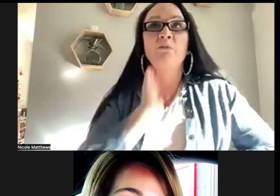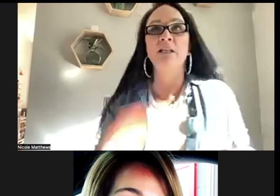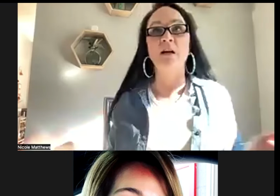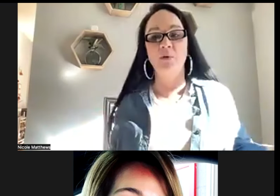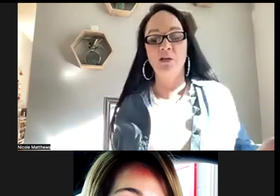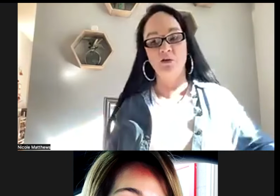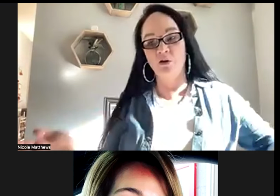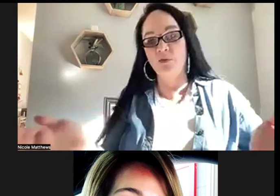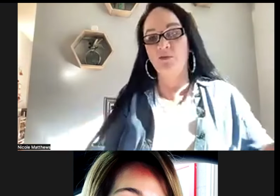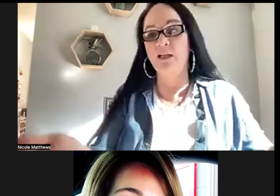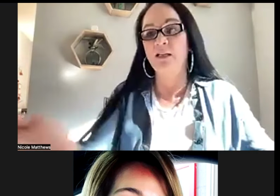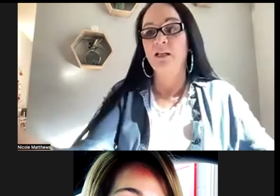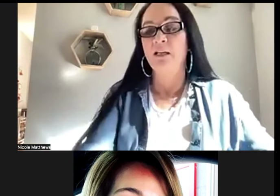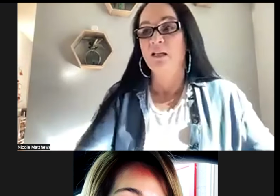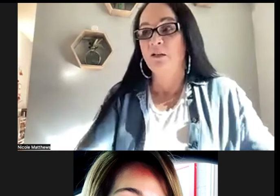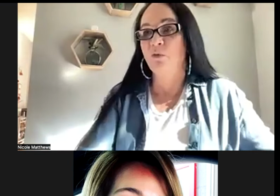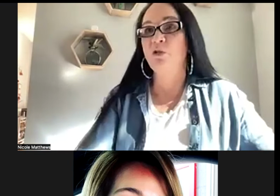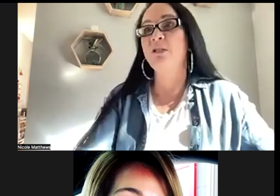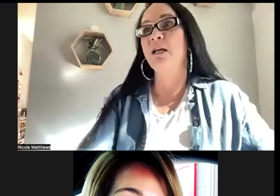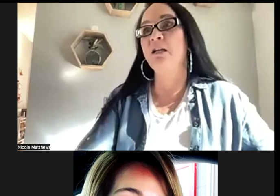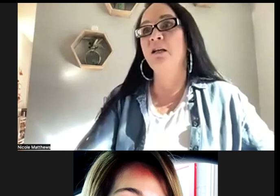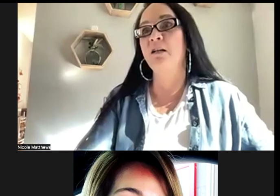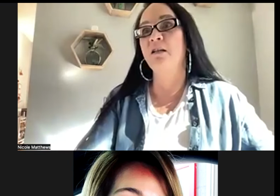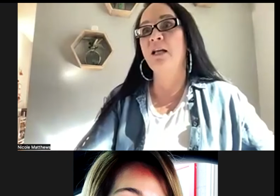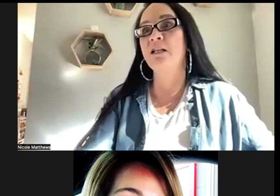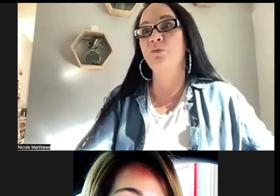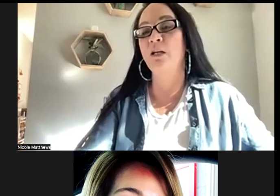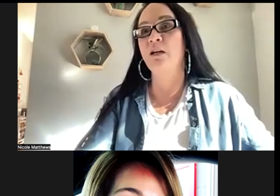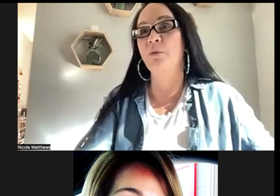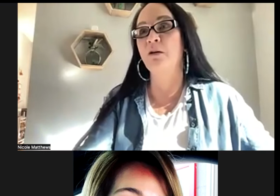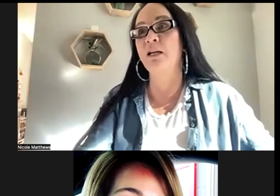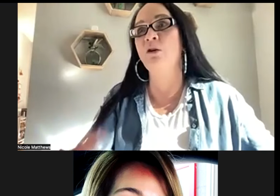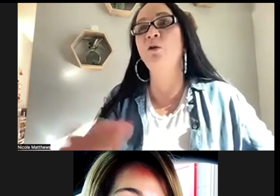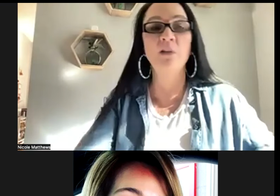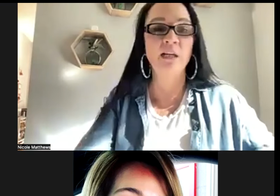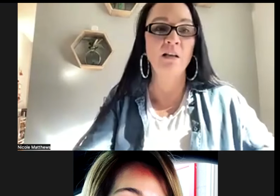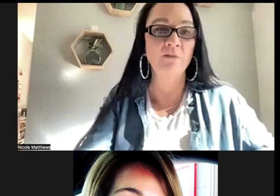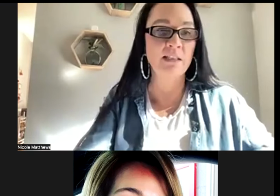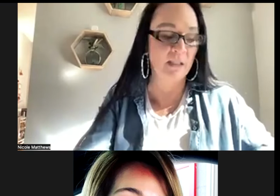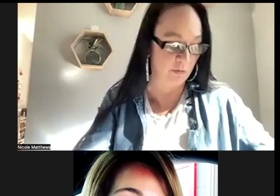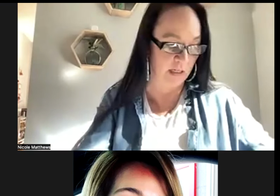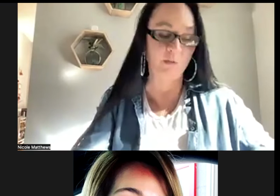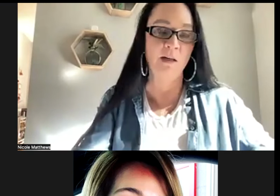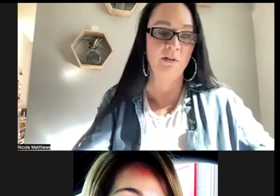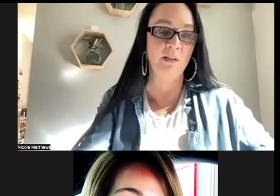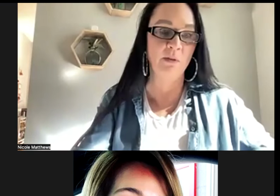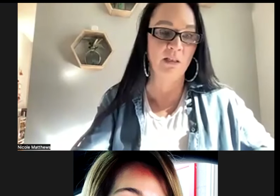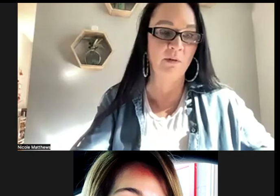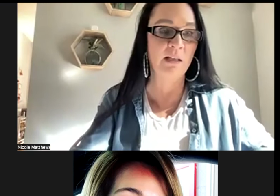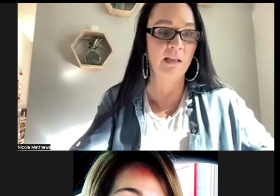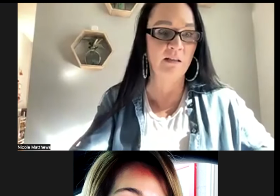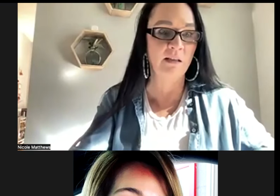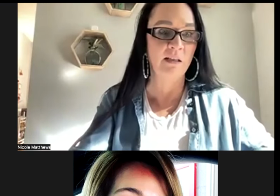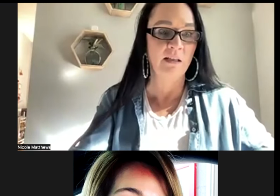even if we talk about it in terms of like what you said last week about like, hopefully all of us get to an age where we have a